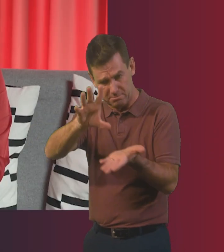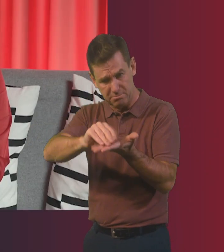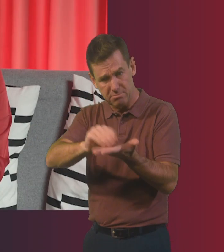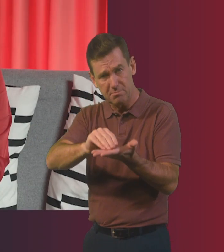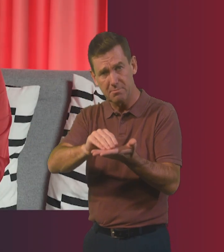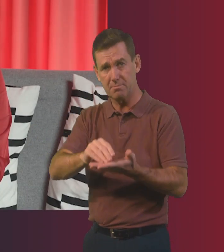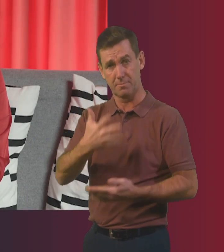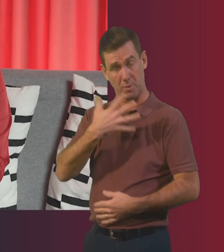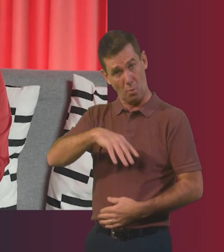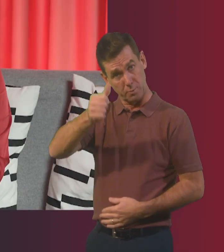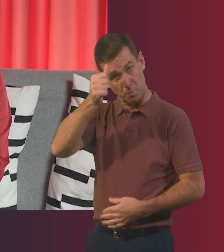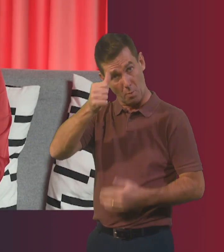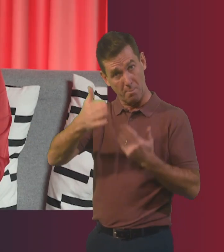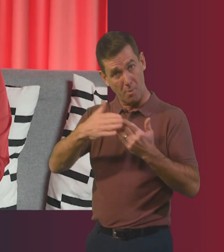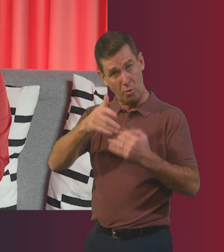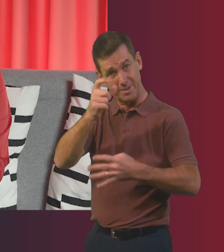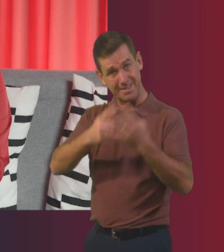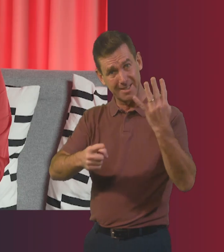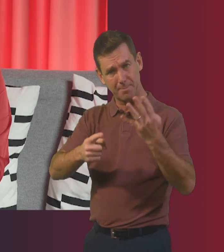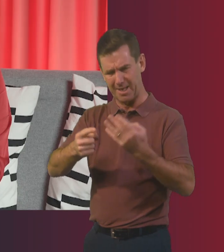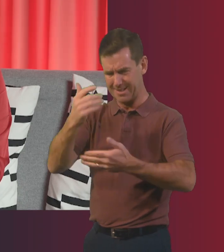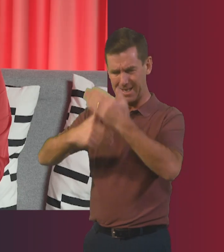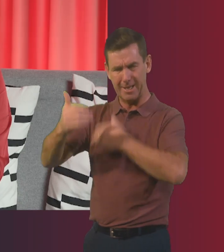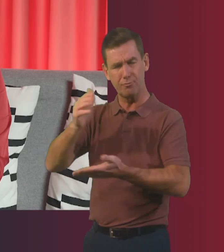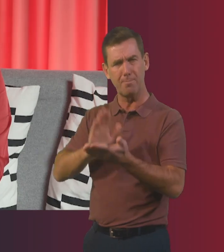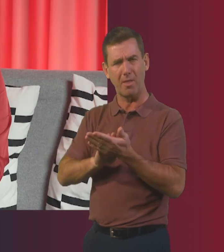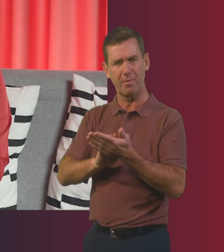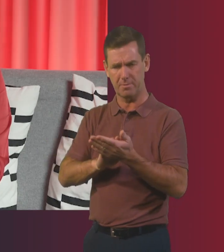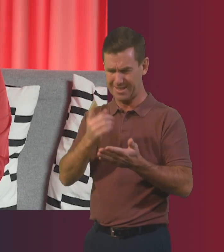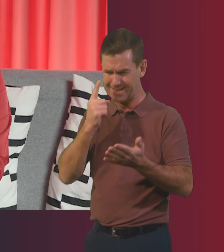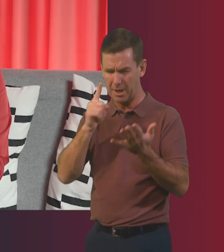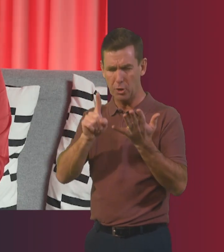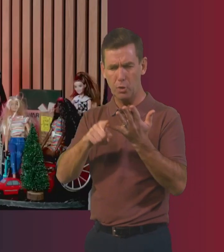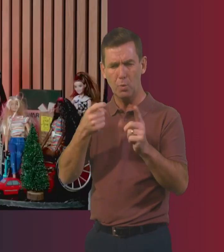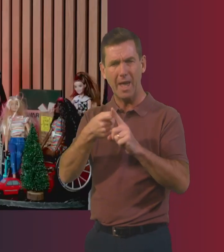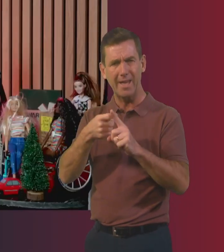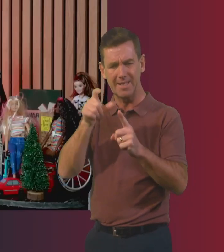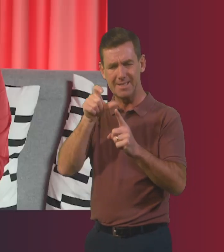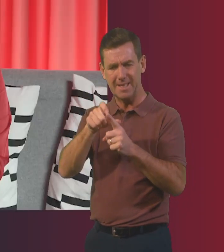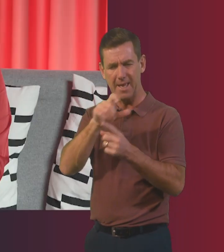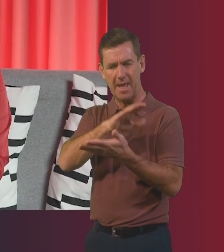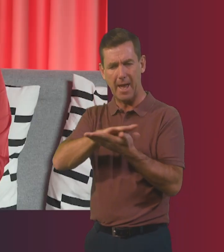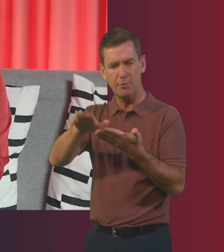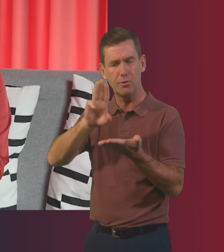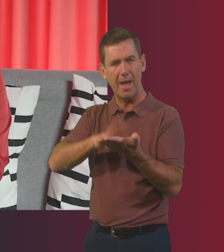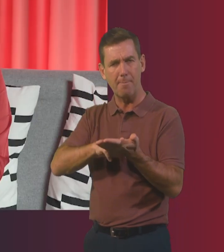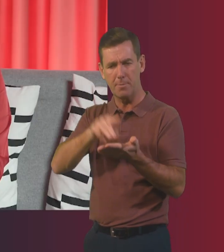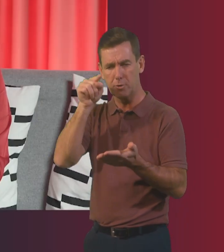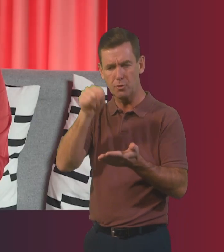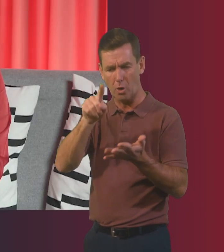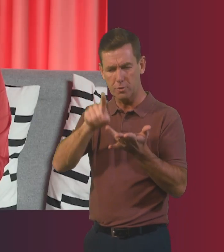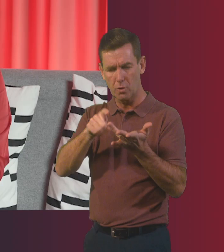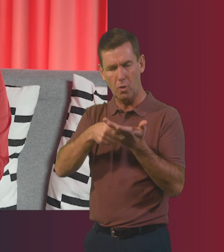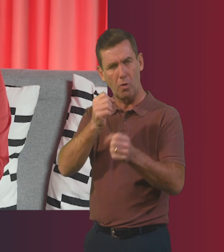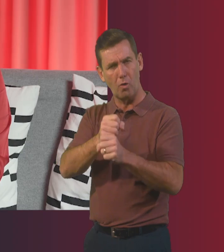out more about Disability History Month, visit ukdhm, all one word, .org. For those who want to find out about International Day of Persons